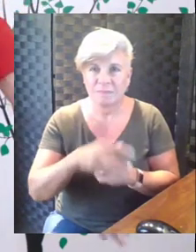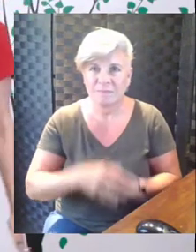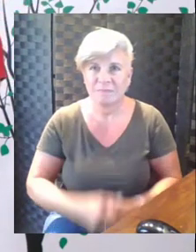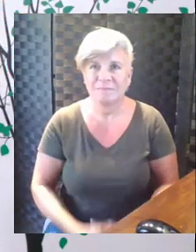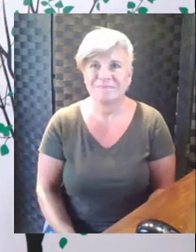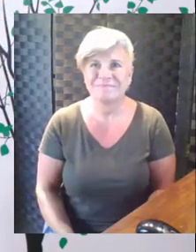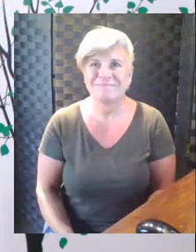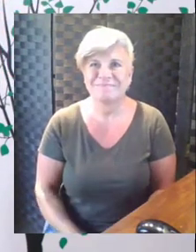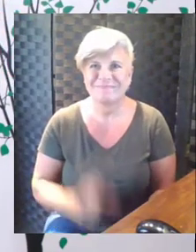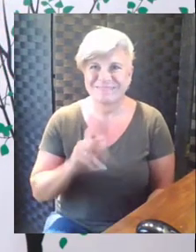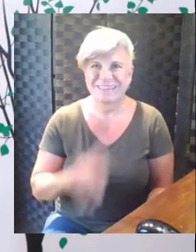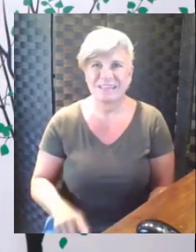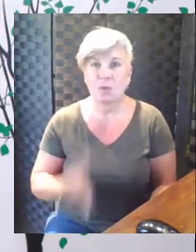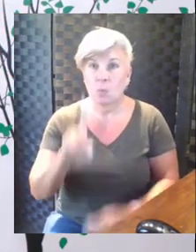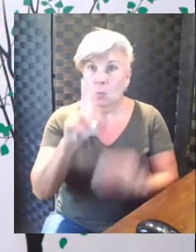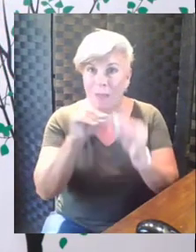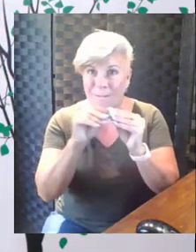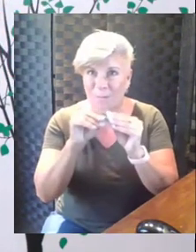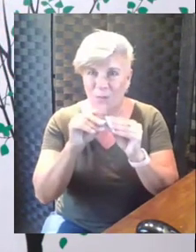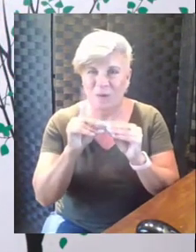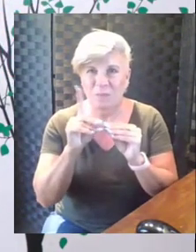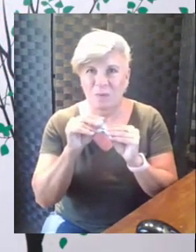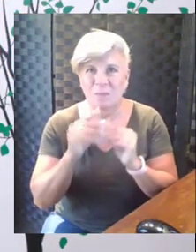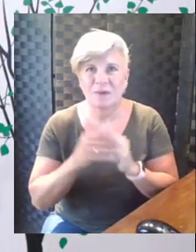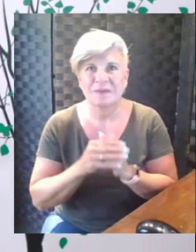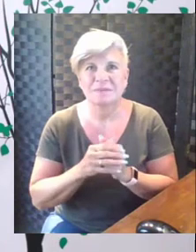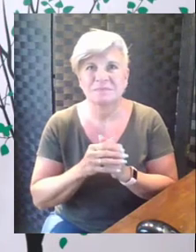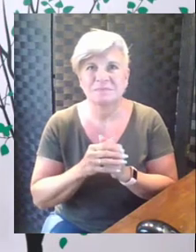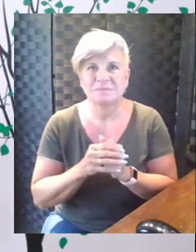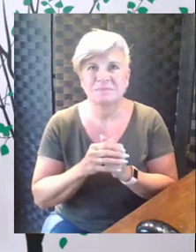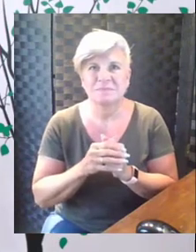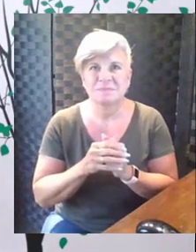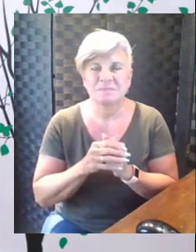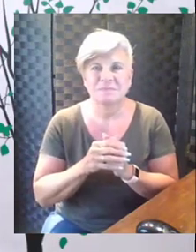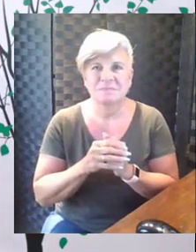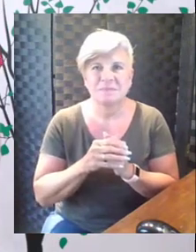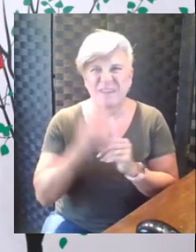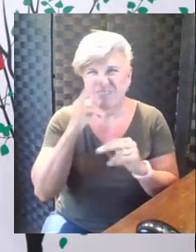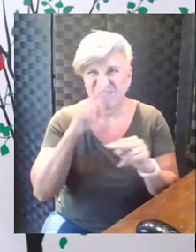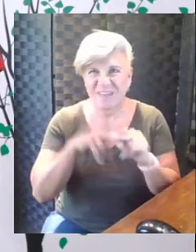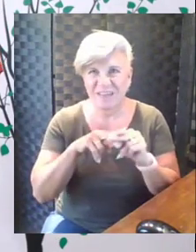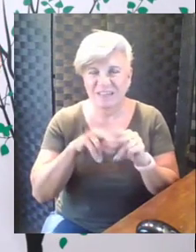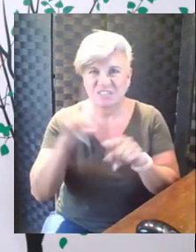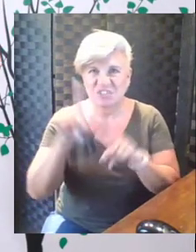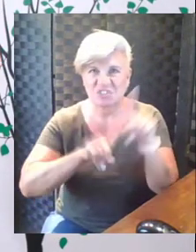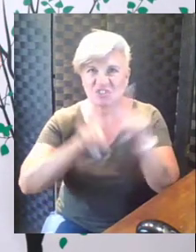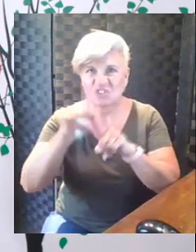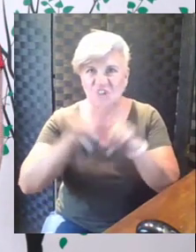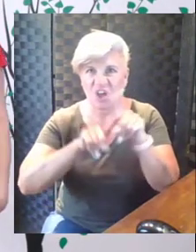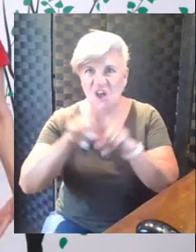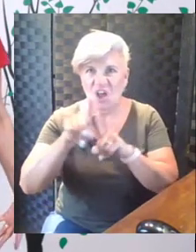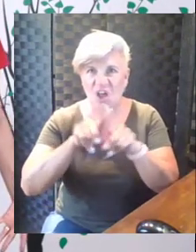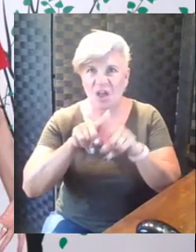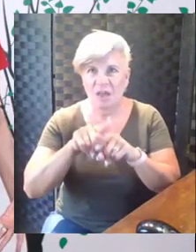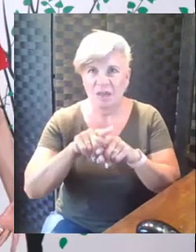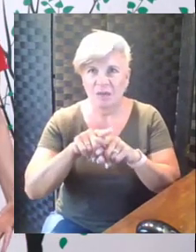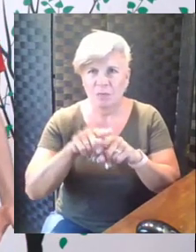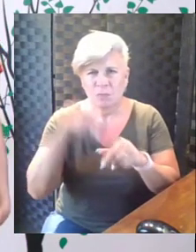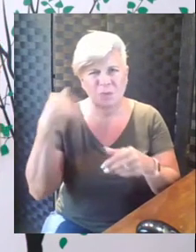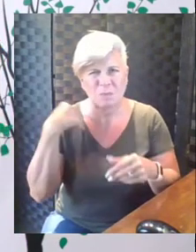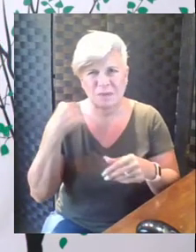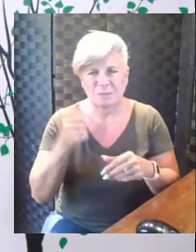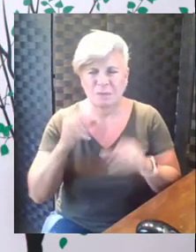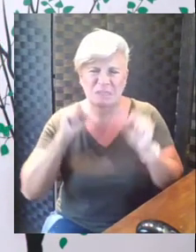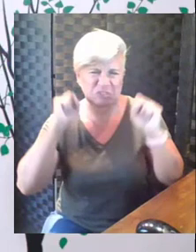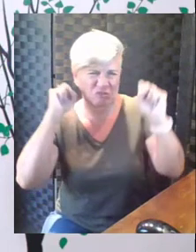3. All right, we've got one more. This is a fun one. It's called the star pose, and it reminds me of a big